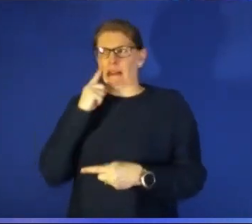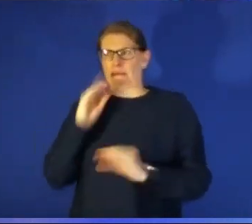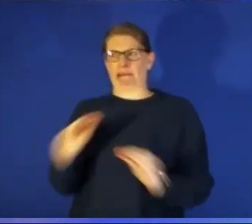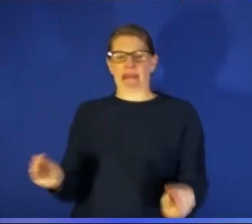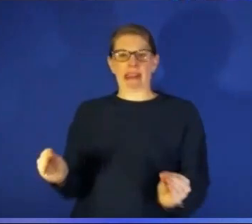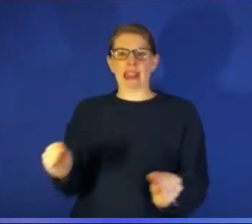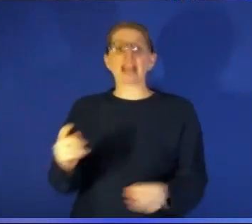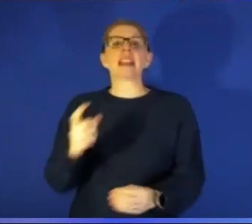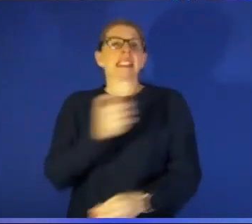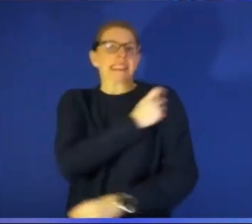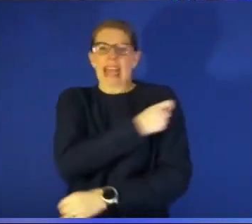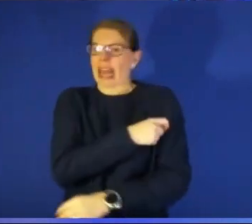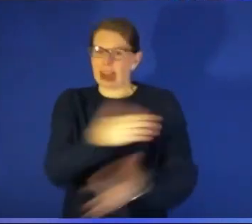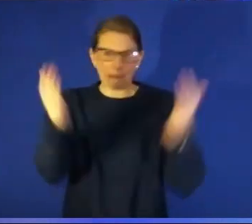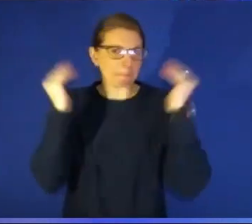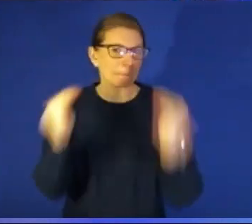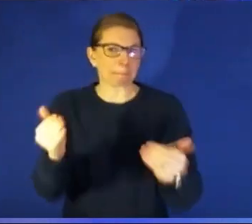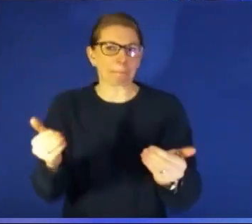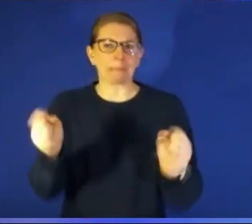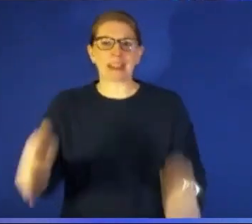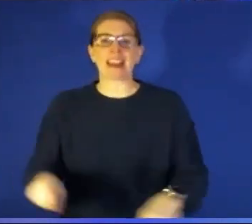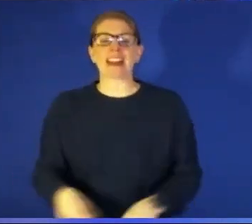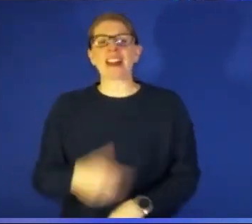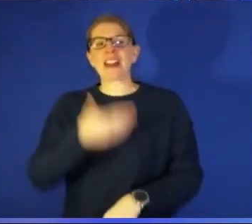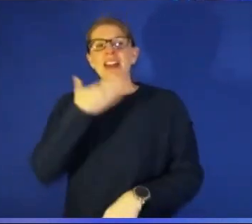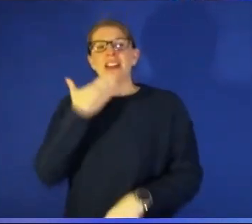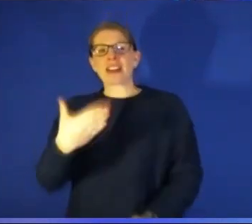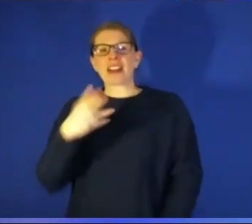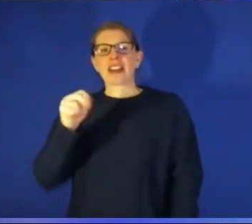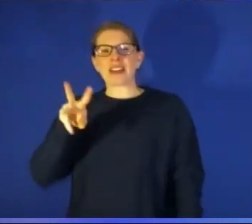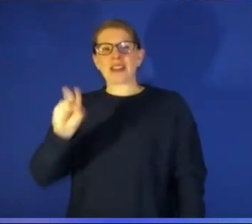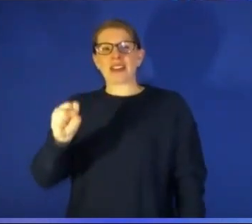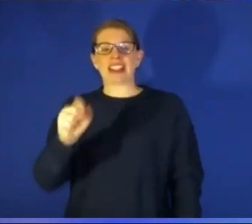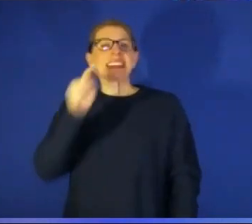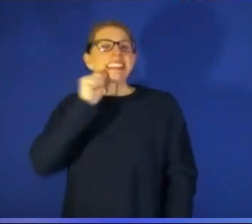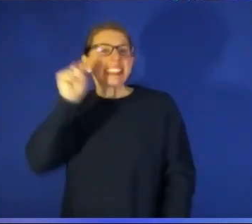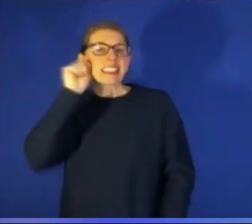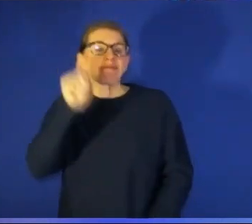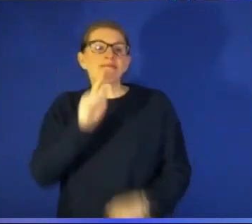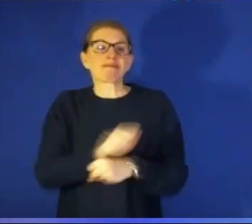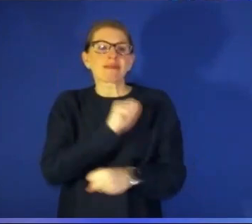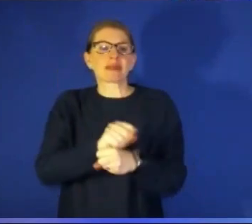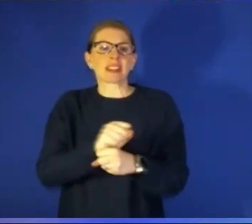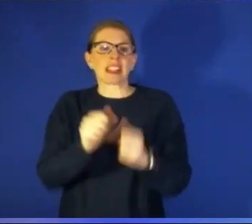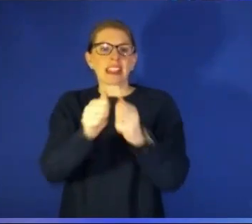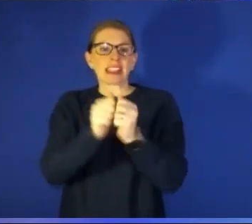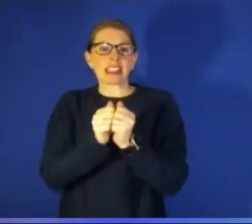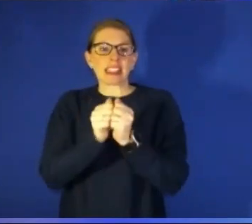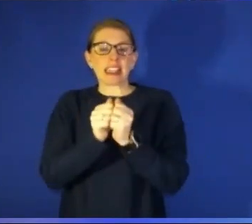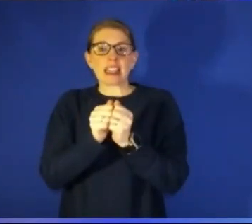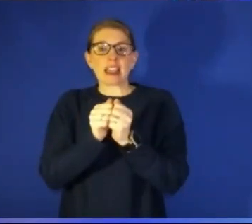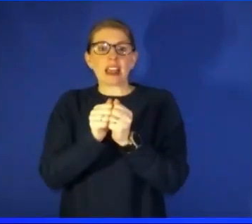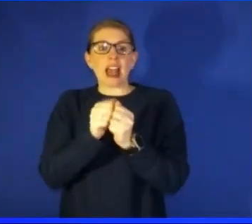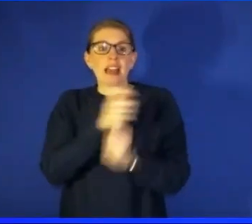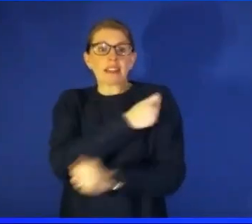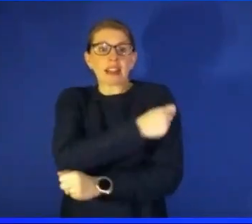up. This is great. Okay, so good news I there. have a lot of teenagers who actually get the medical alert system on their chest or something,